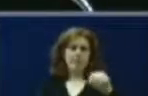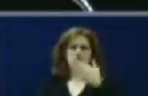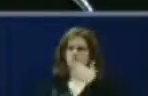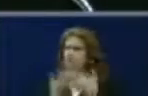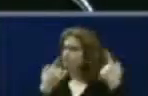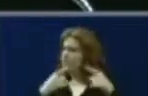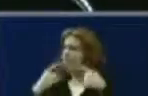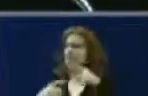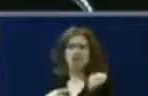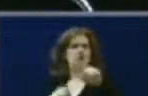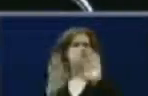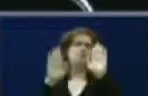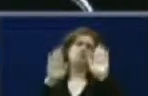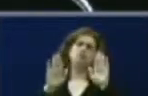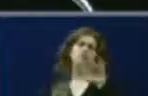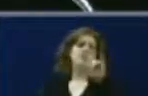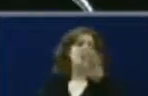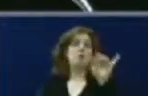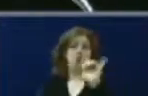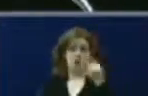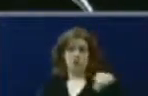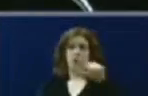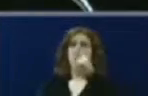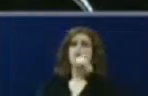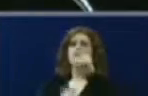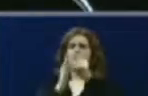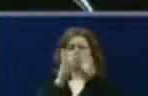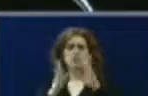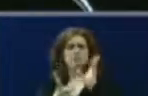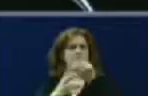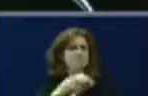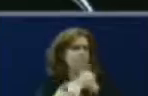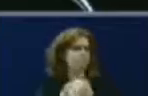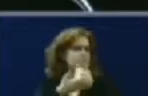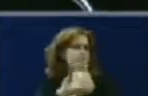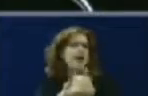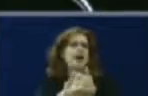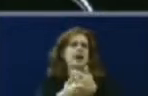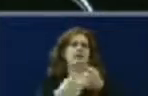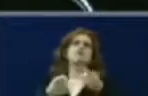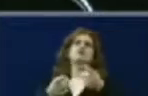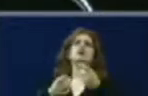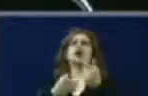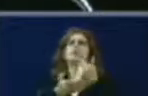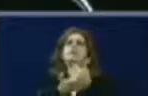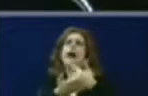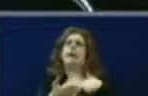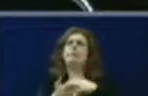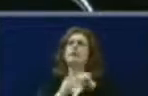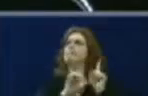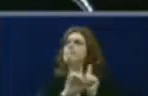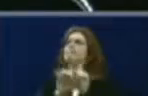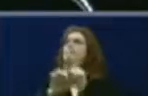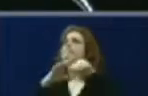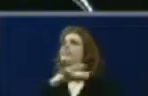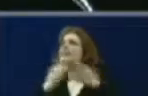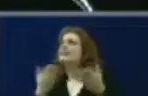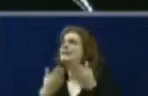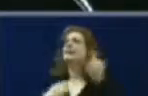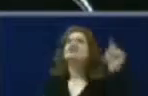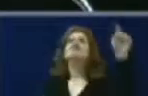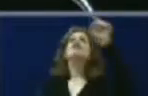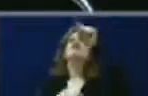did a fantastic job, and also all the students for their help and shepherding us and escorting us board members to and fro